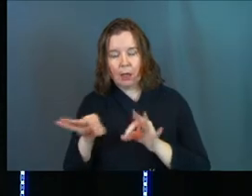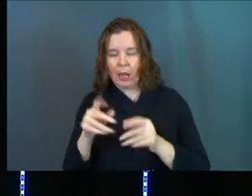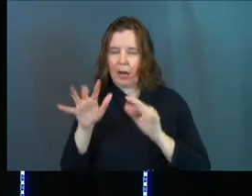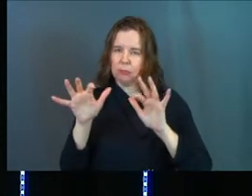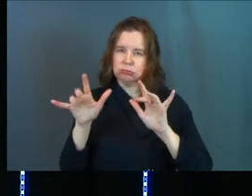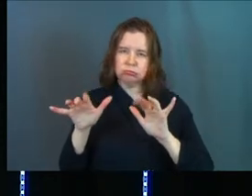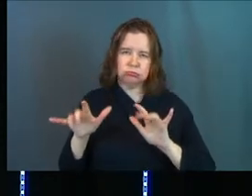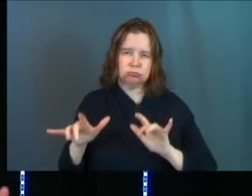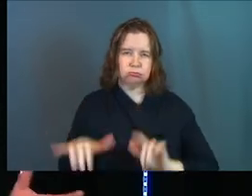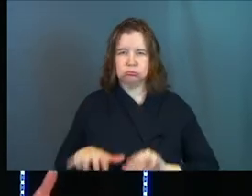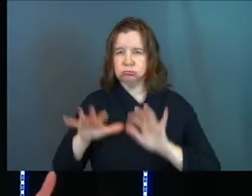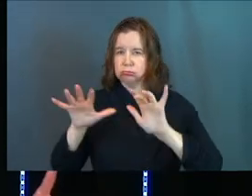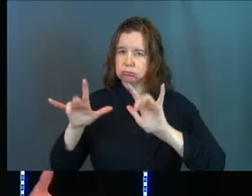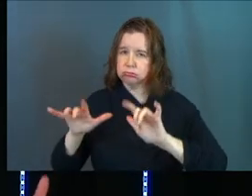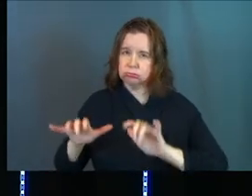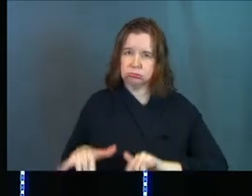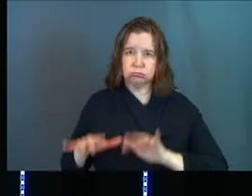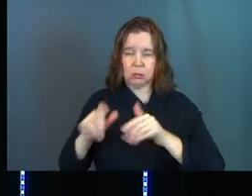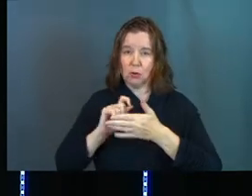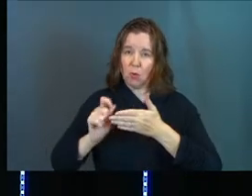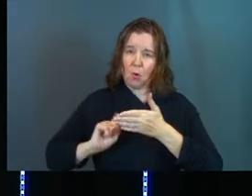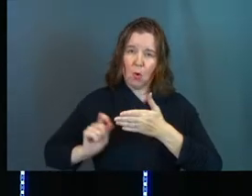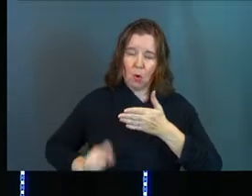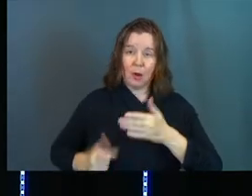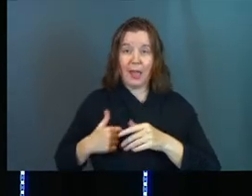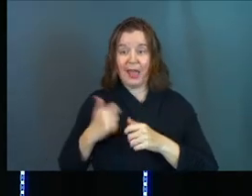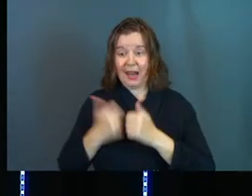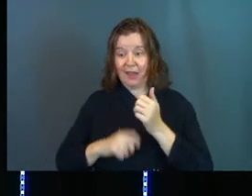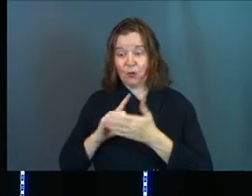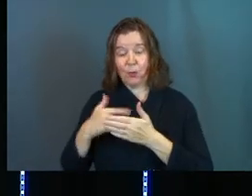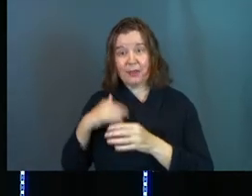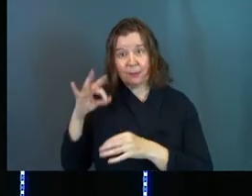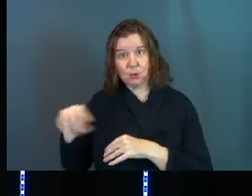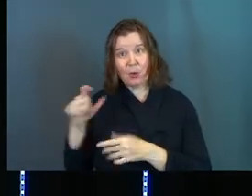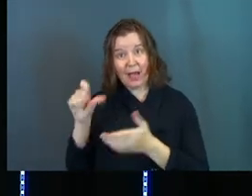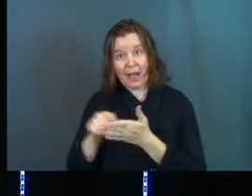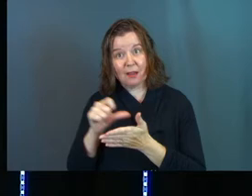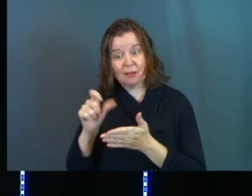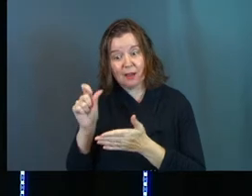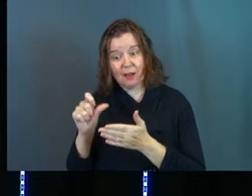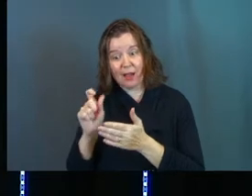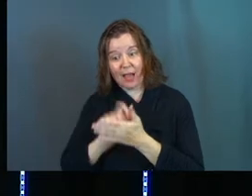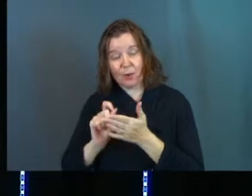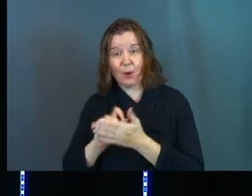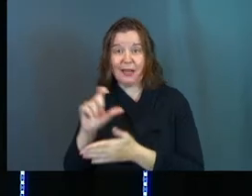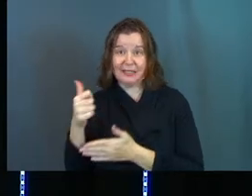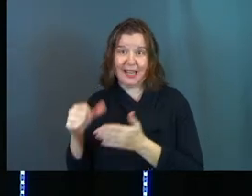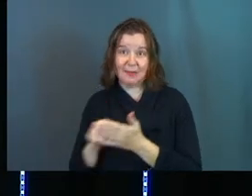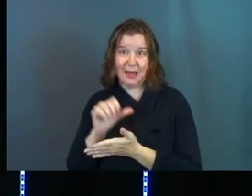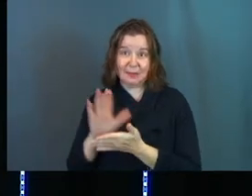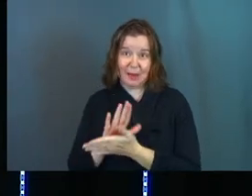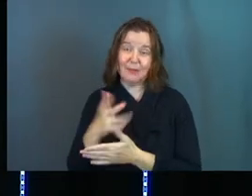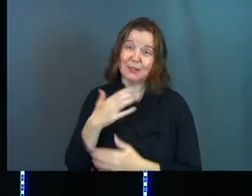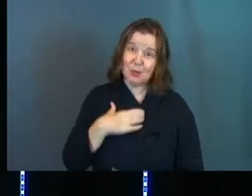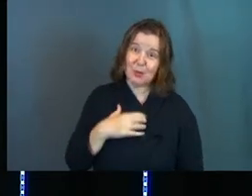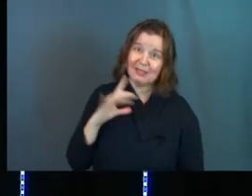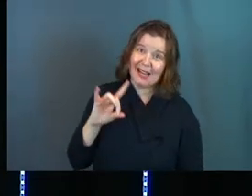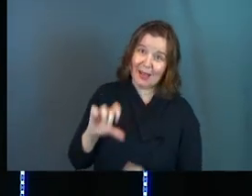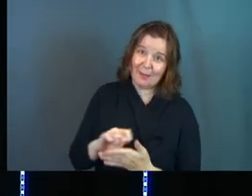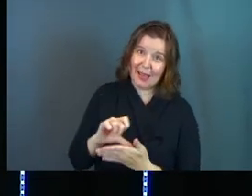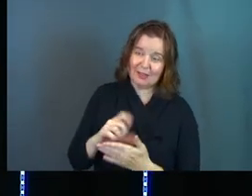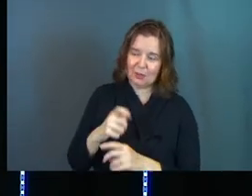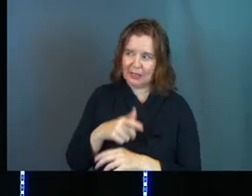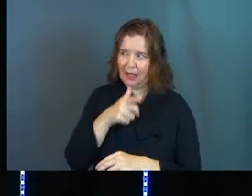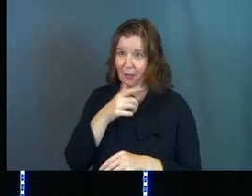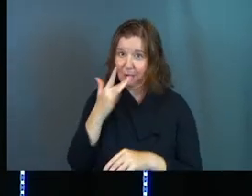like crazy. And every single week that I preach to you guys, I write a 10-page paper. And some of you wish it was an 8-page paper, amen? You get